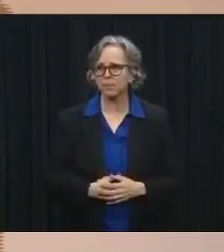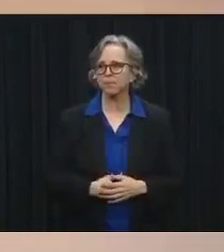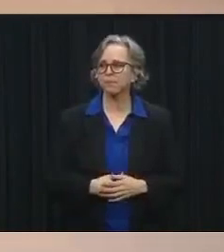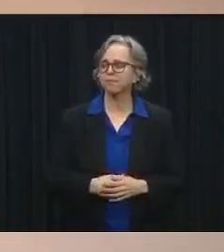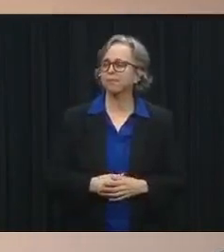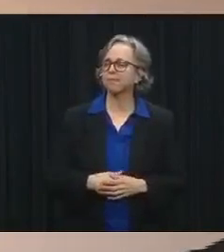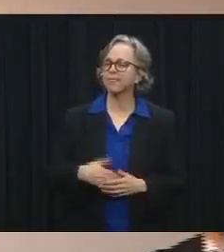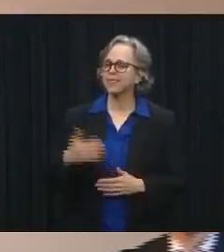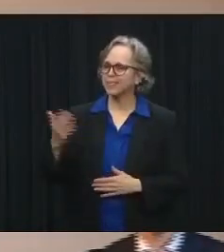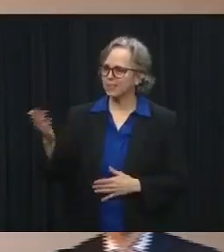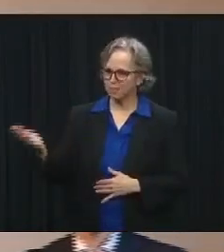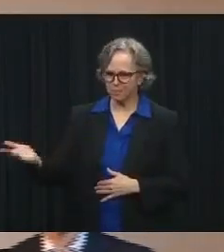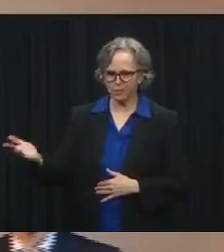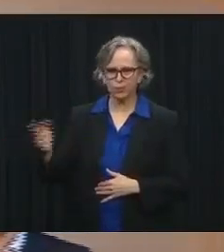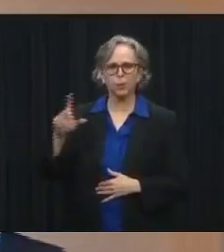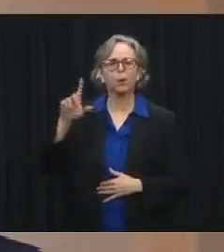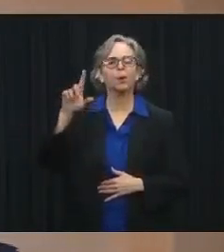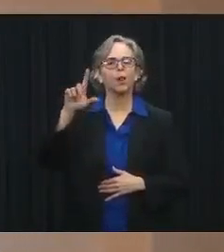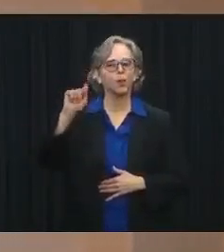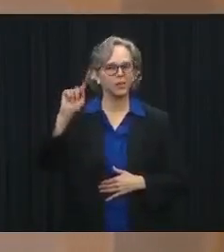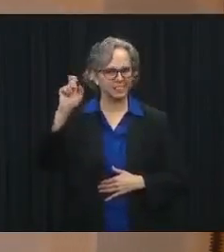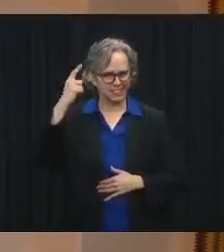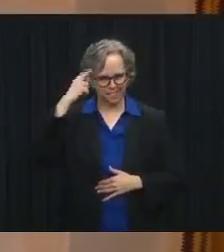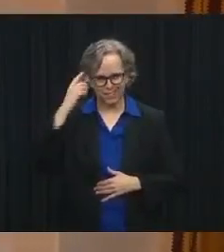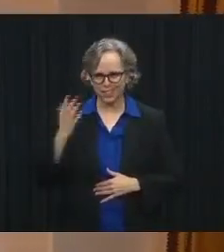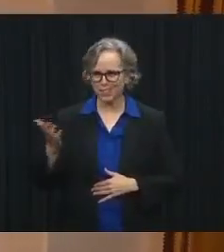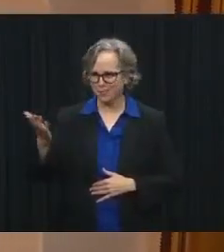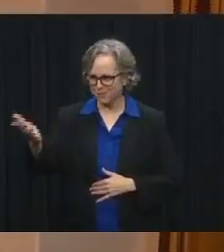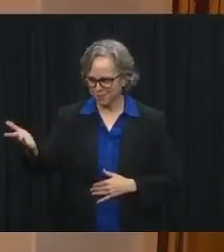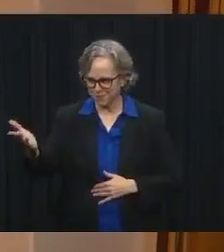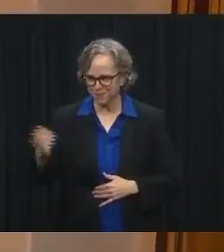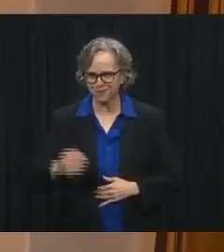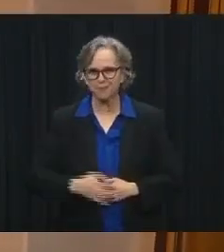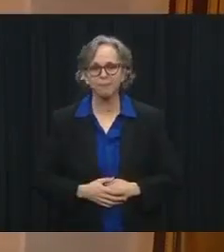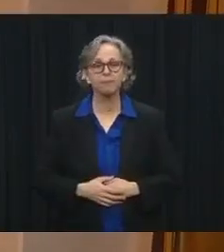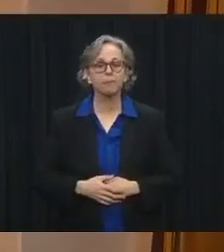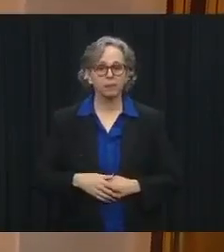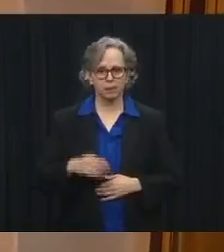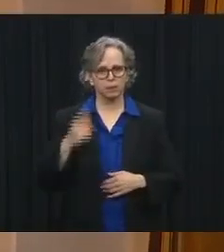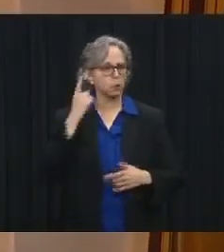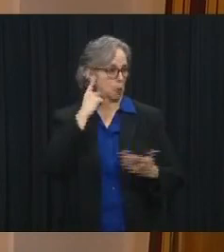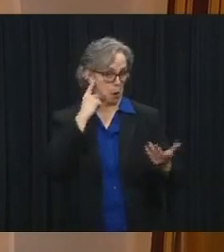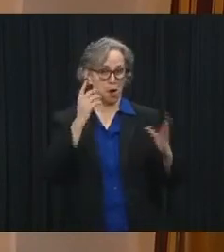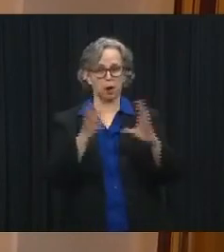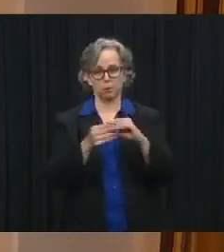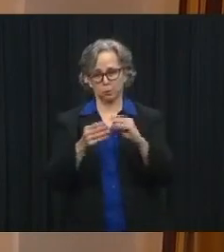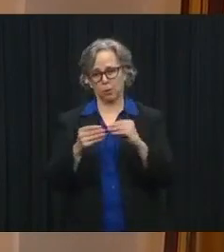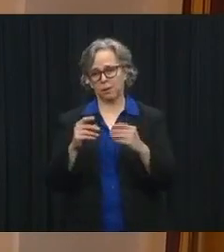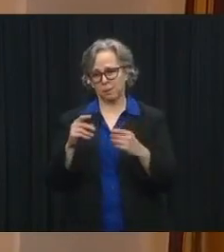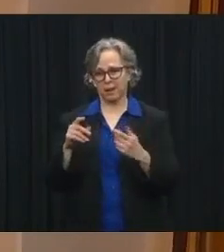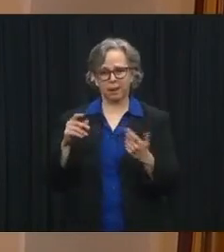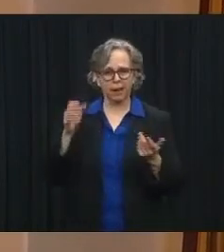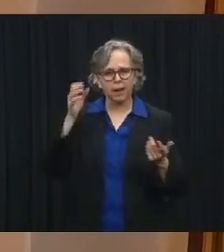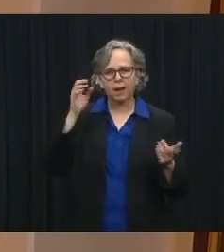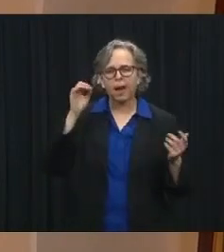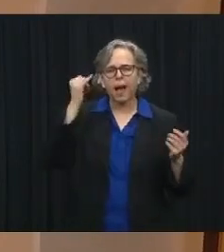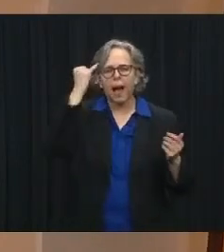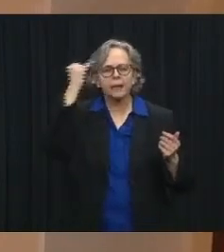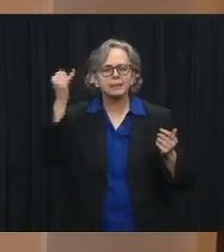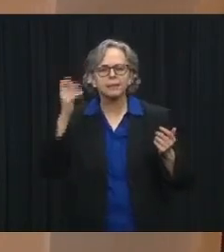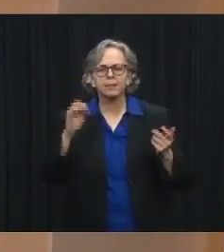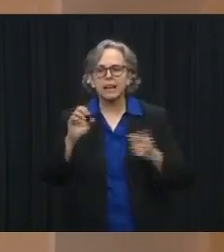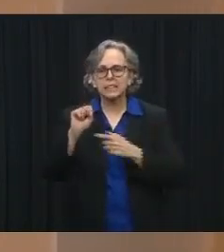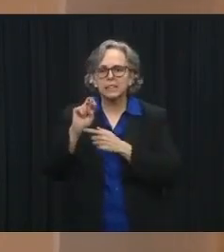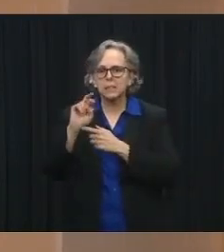we've heard in the past few weeks about supply chain a lot. I think we are all